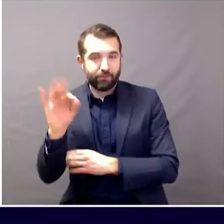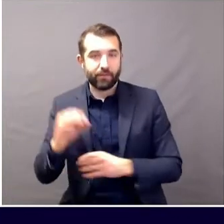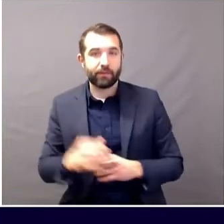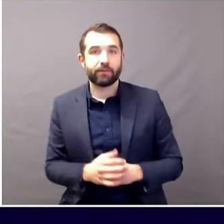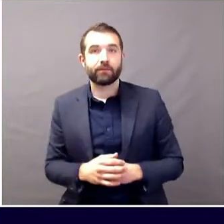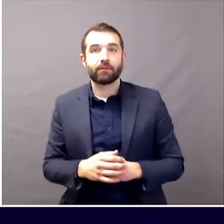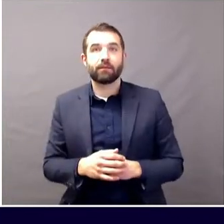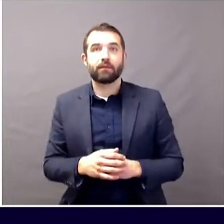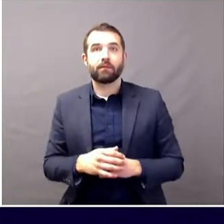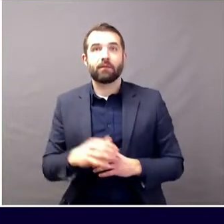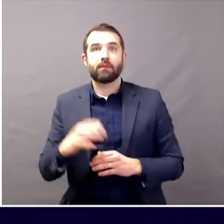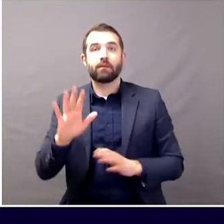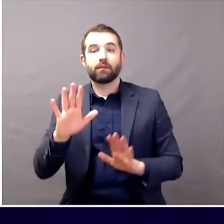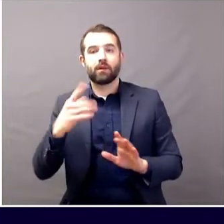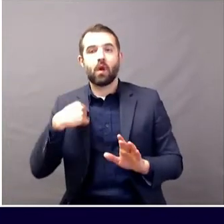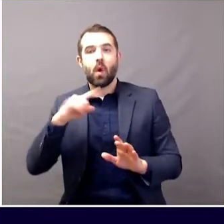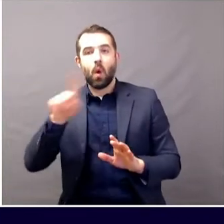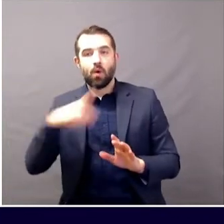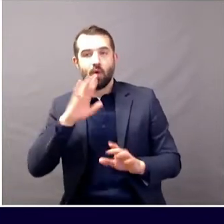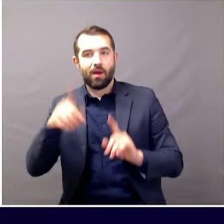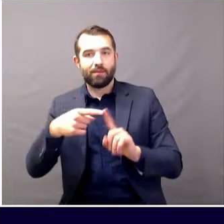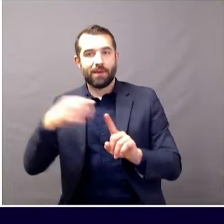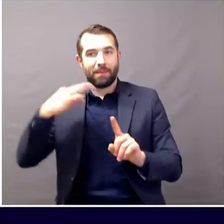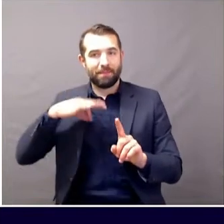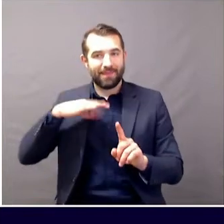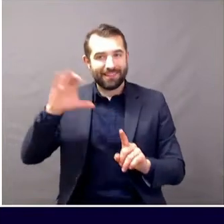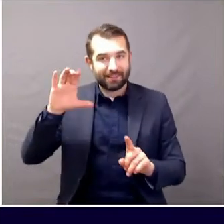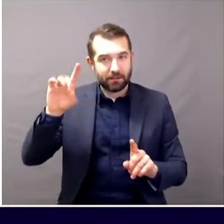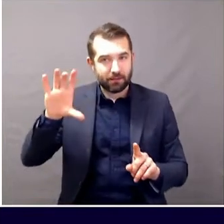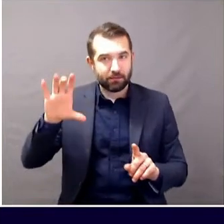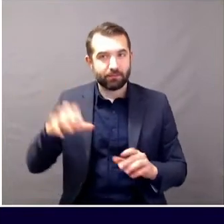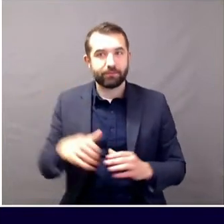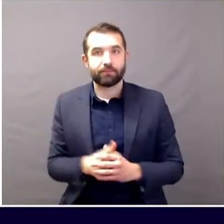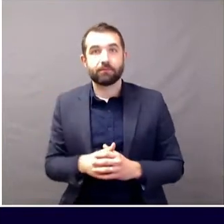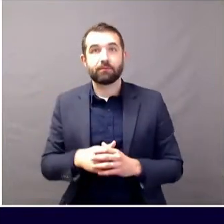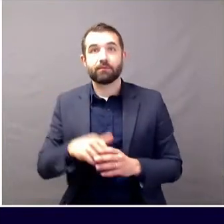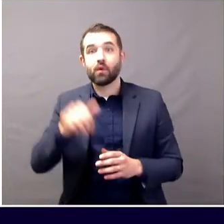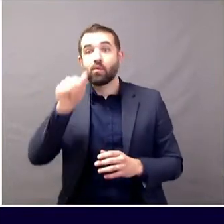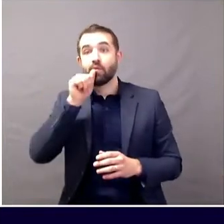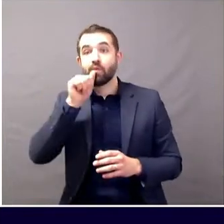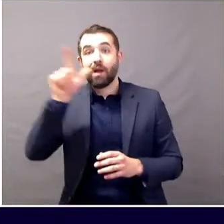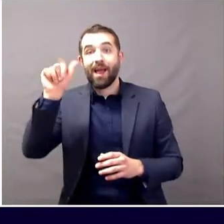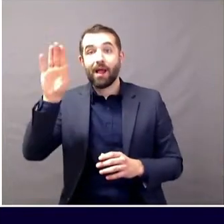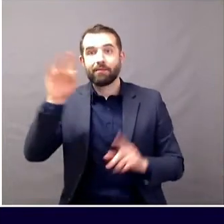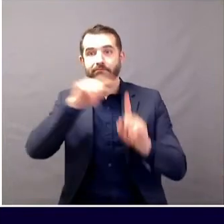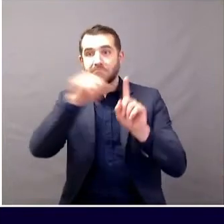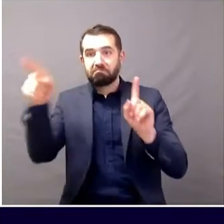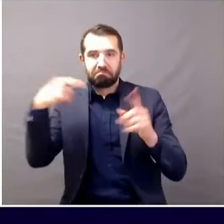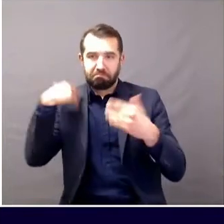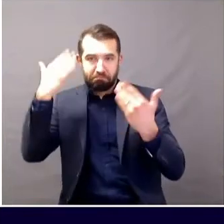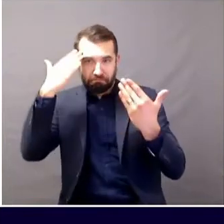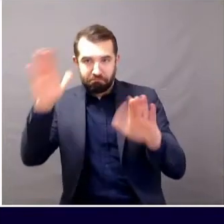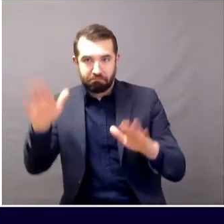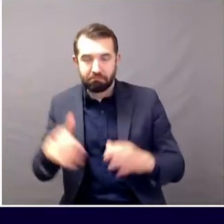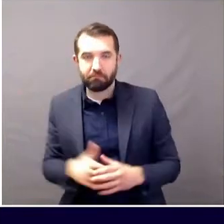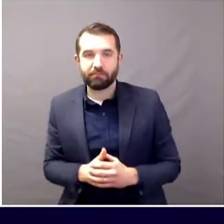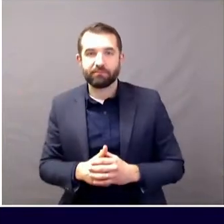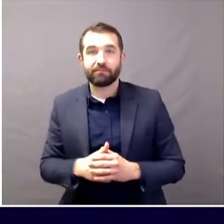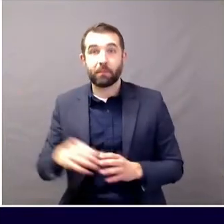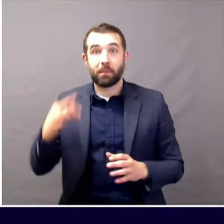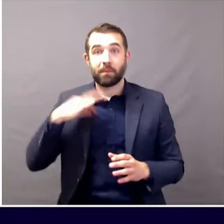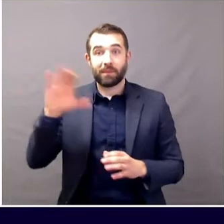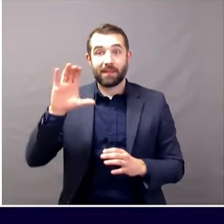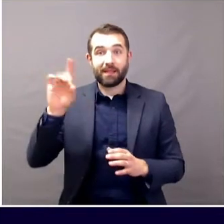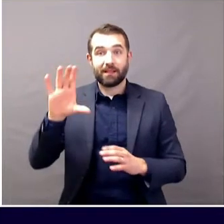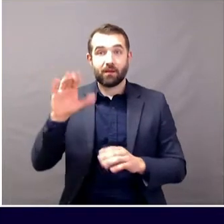CDC laboratory, just to be clear. I can't speak to other laboratories at outside facilities, but Maine CDC staff worked late into